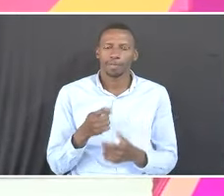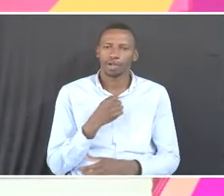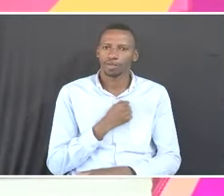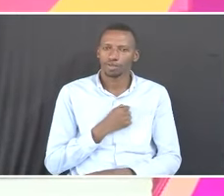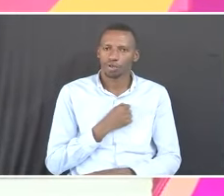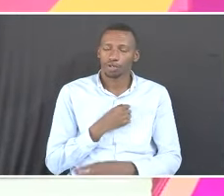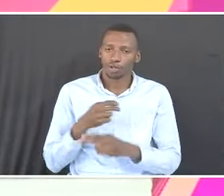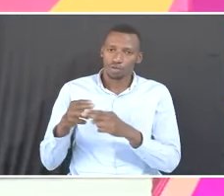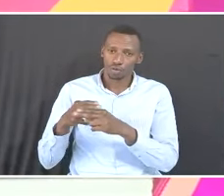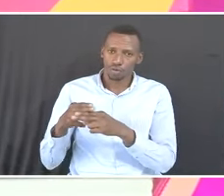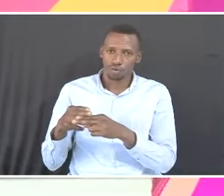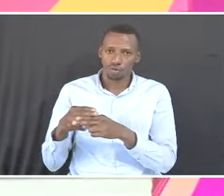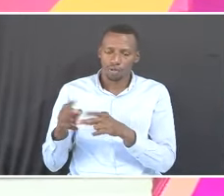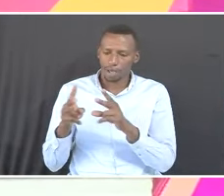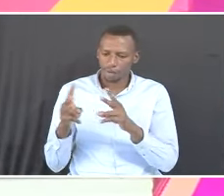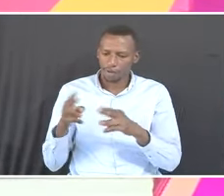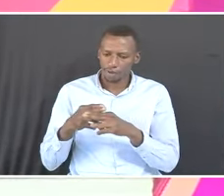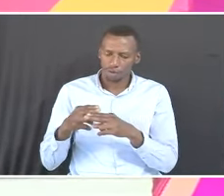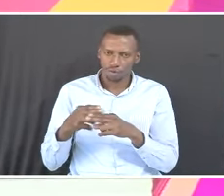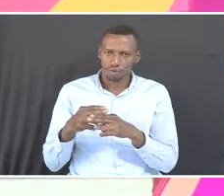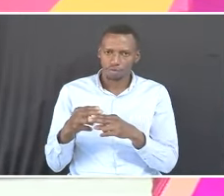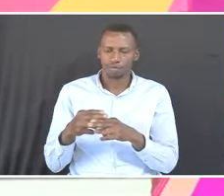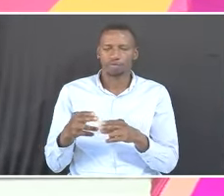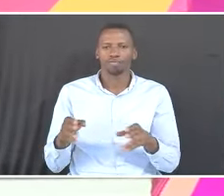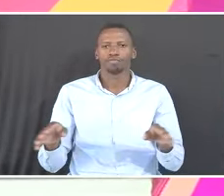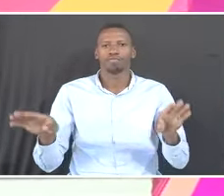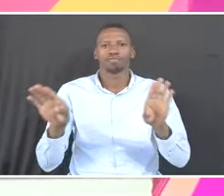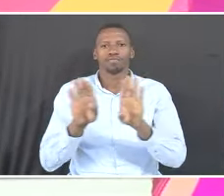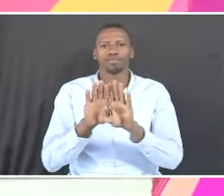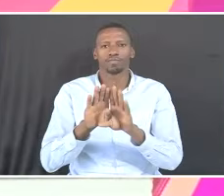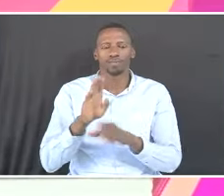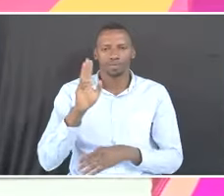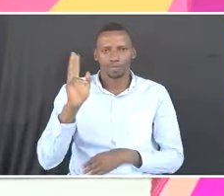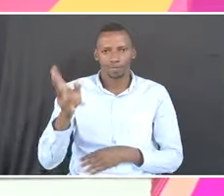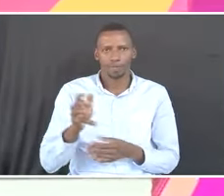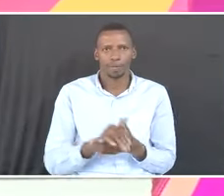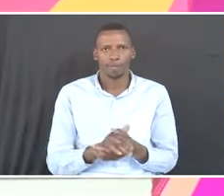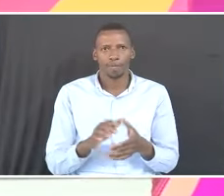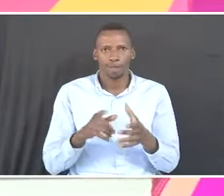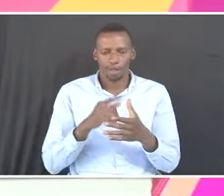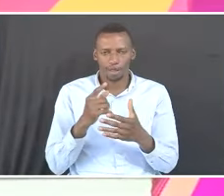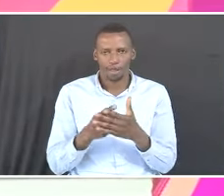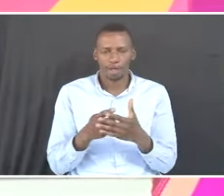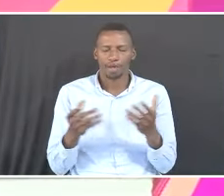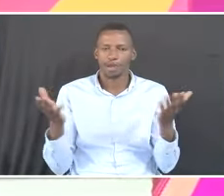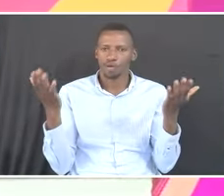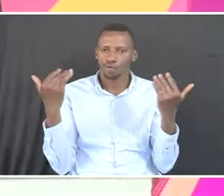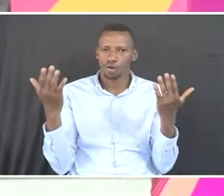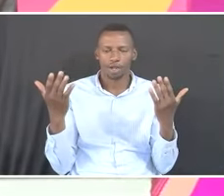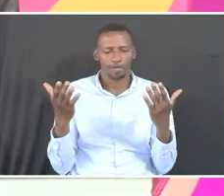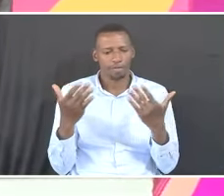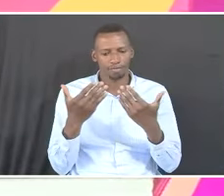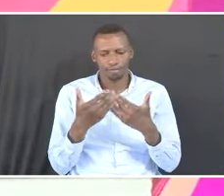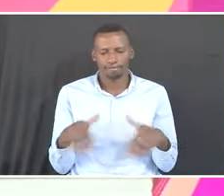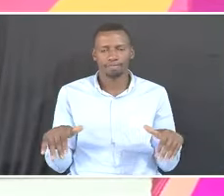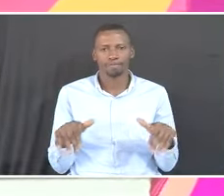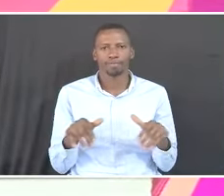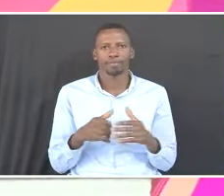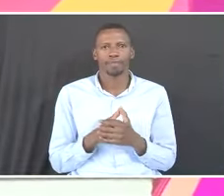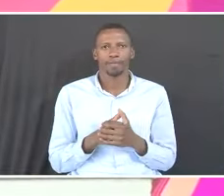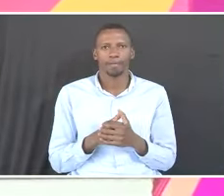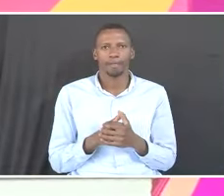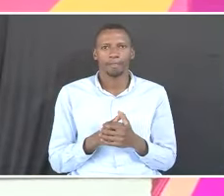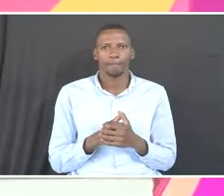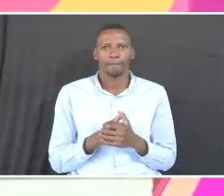soon, the curtain will be drawn and it will be forever final.